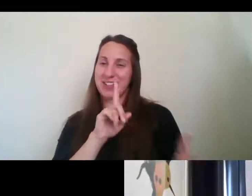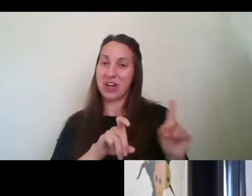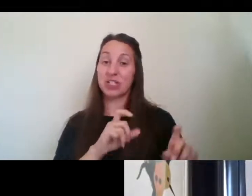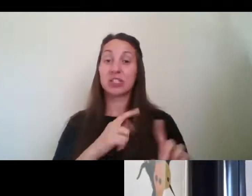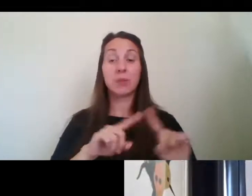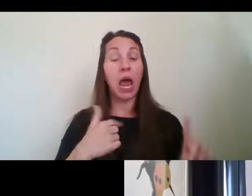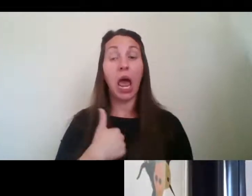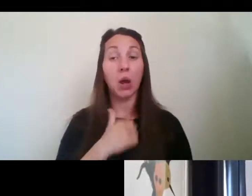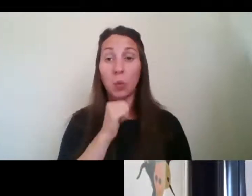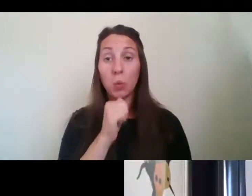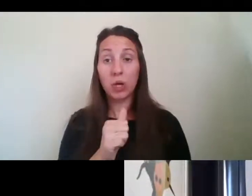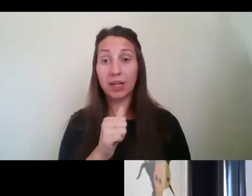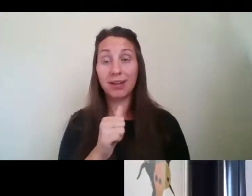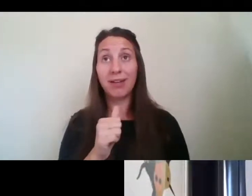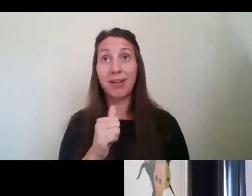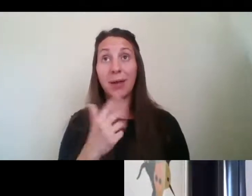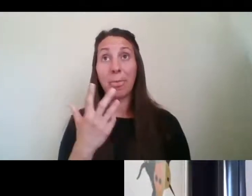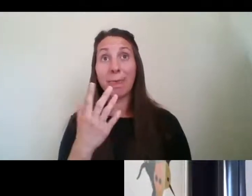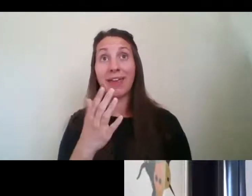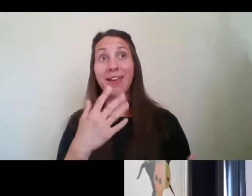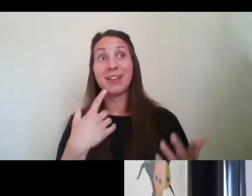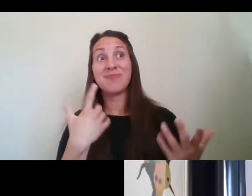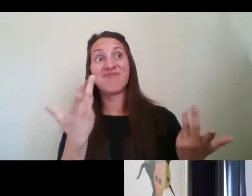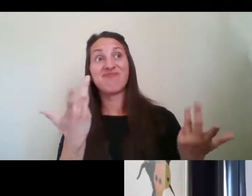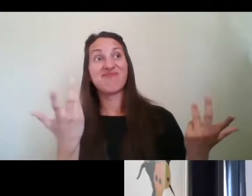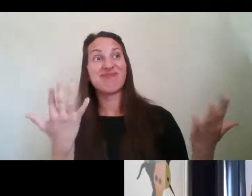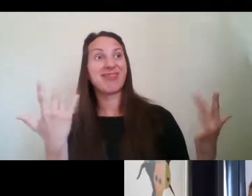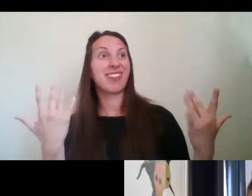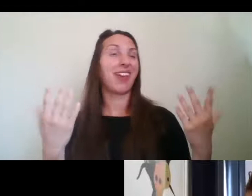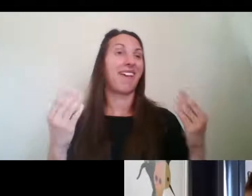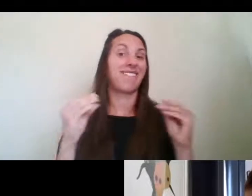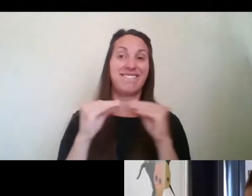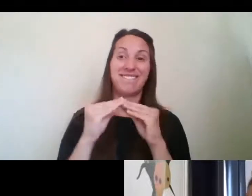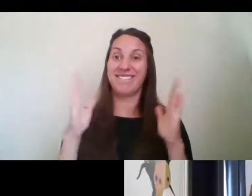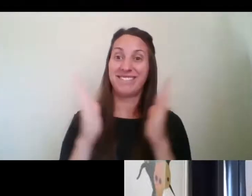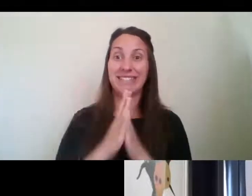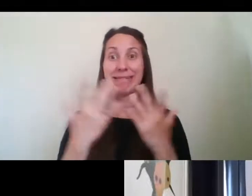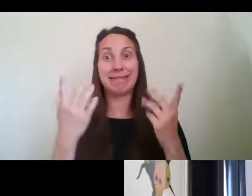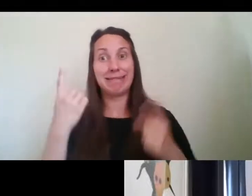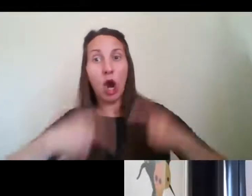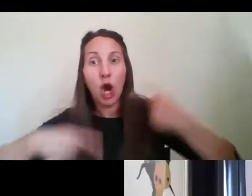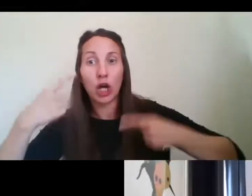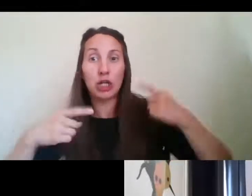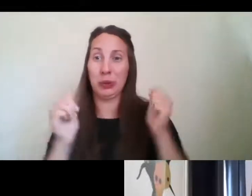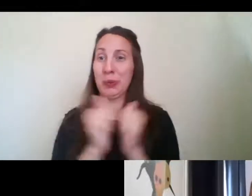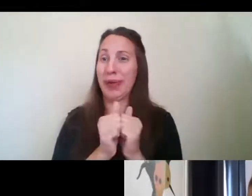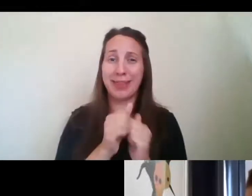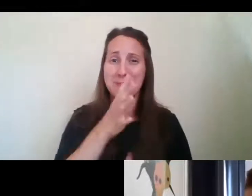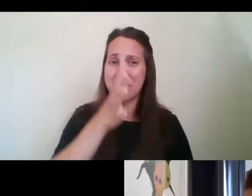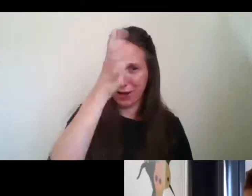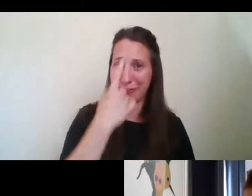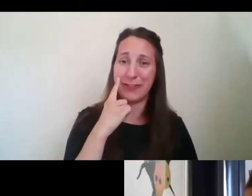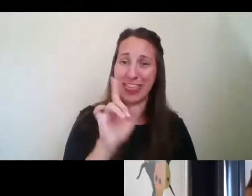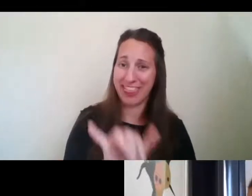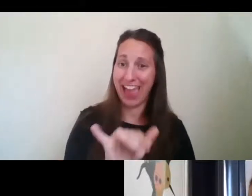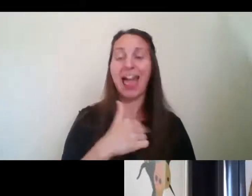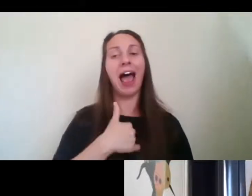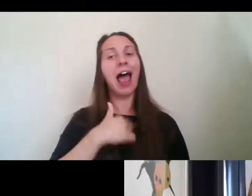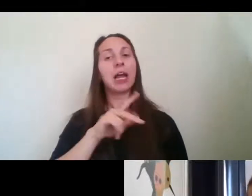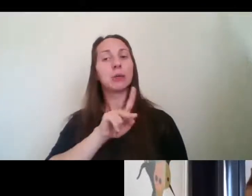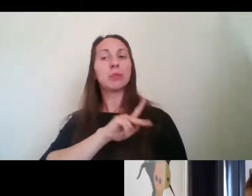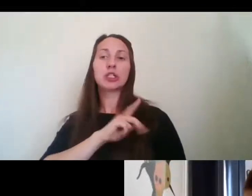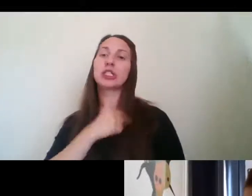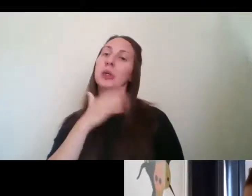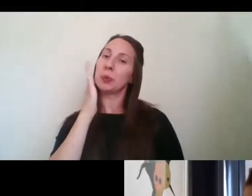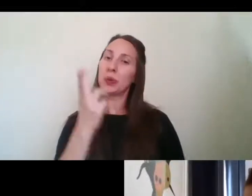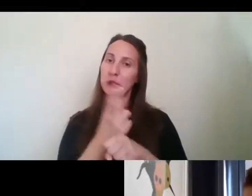that wording, but I would personally use the phrase child with disability, children with disability, if I even had to